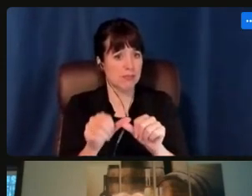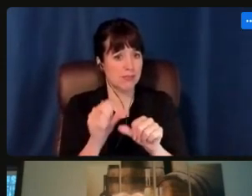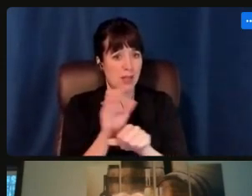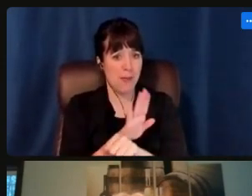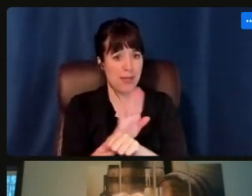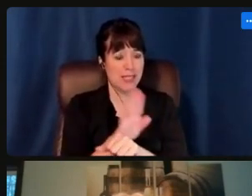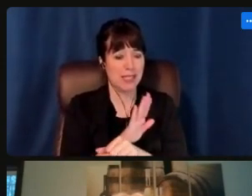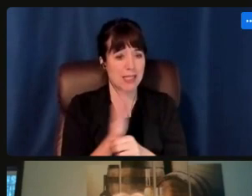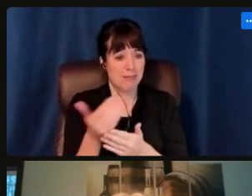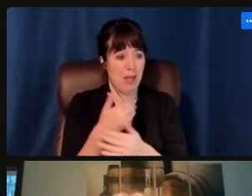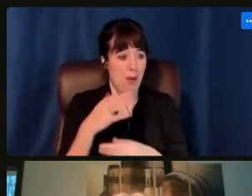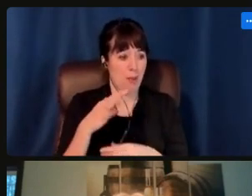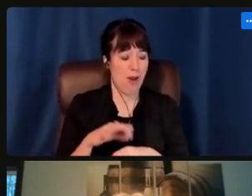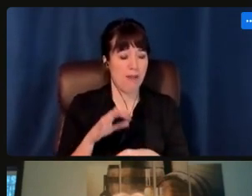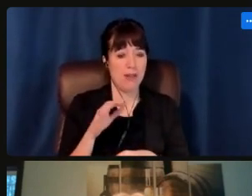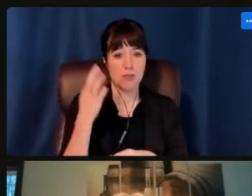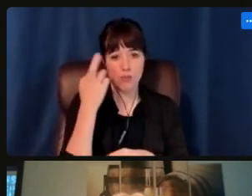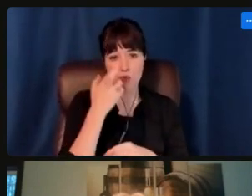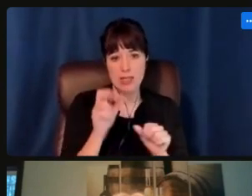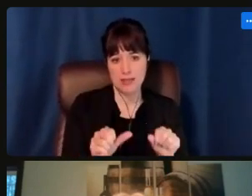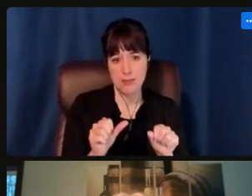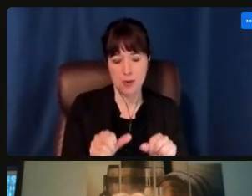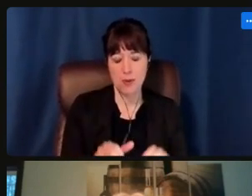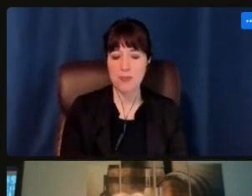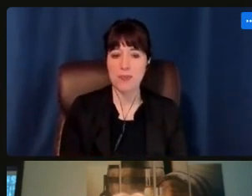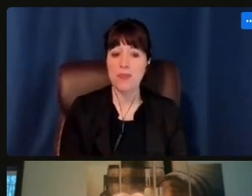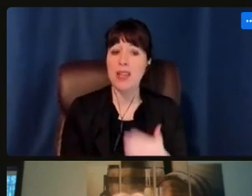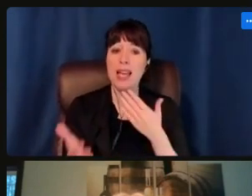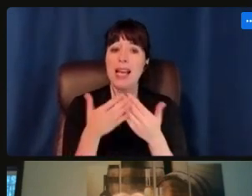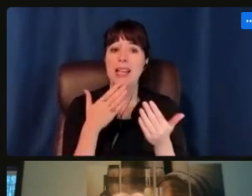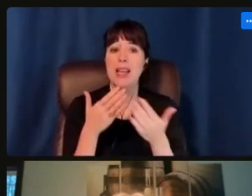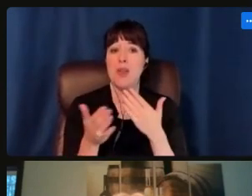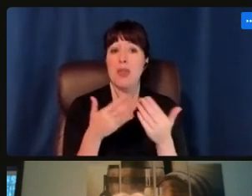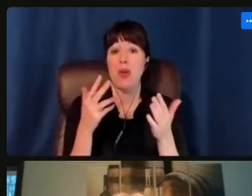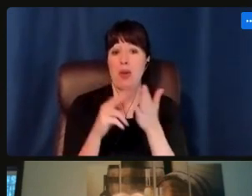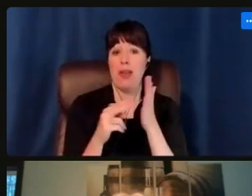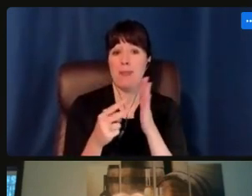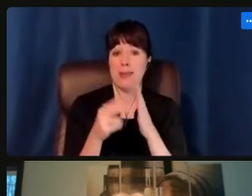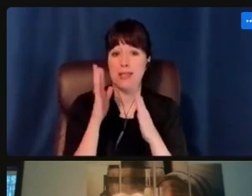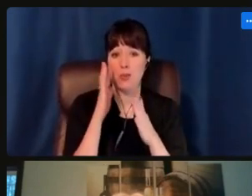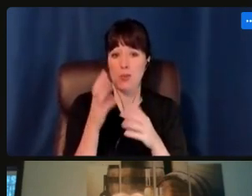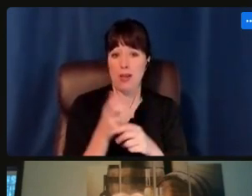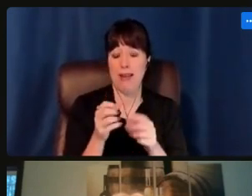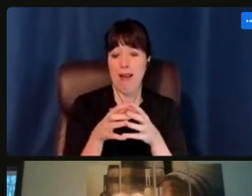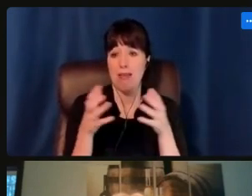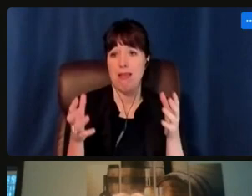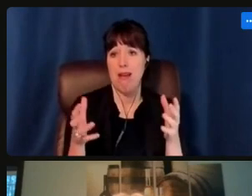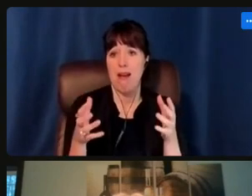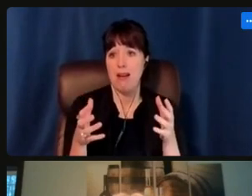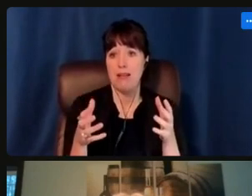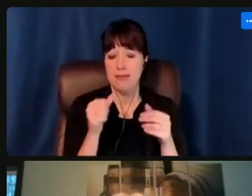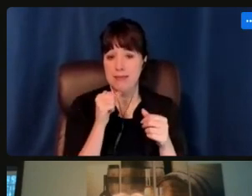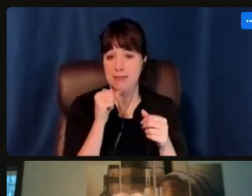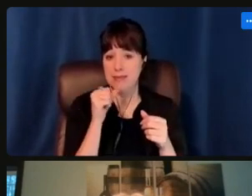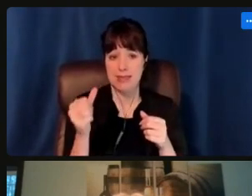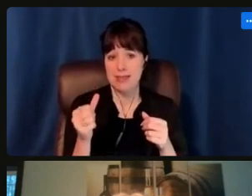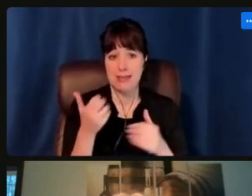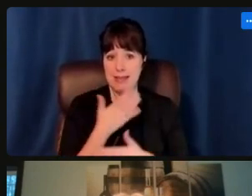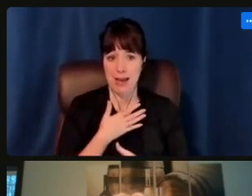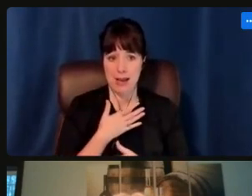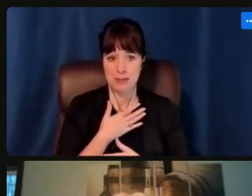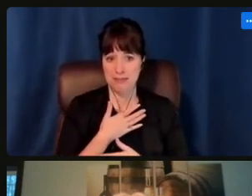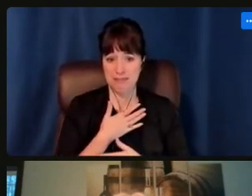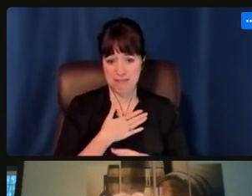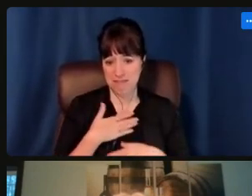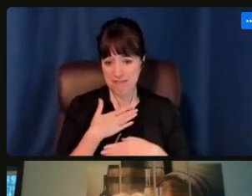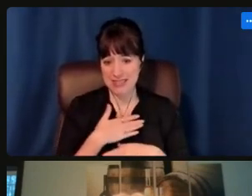of a reasonable amount. And just even though it means that we're going to get a lot of not so pleasant emails,